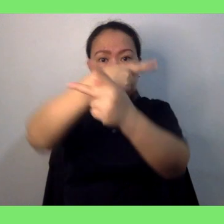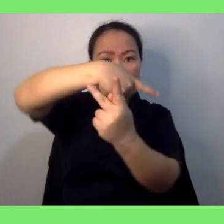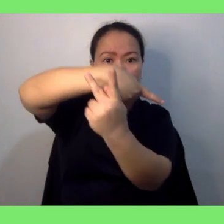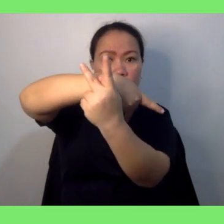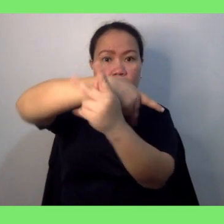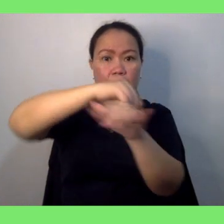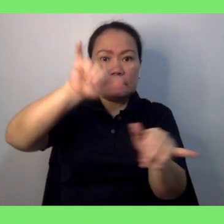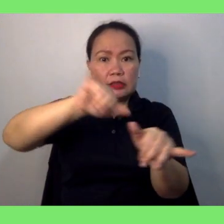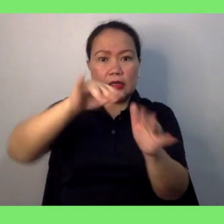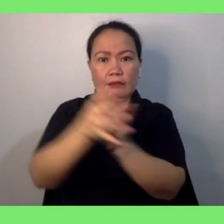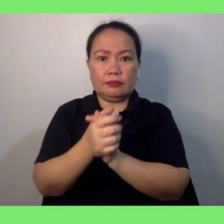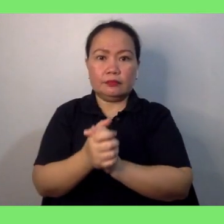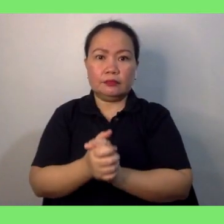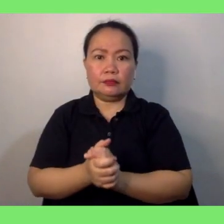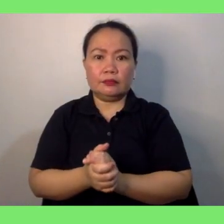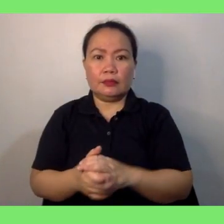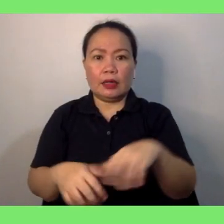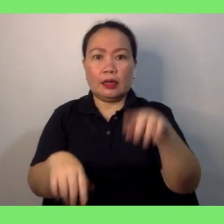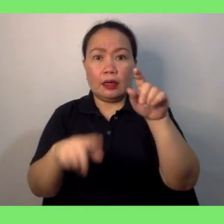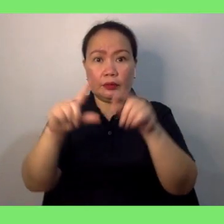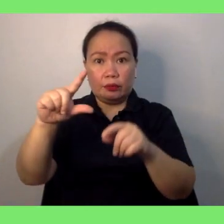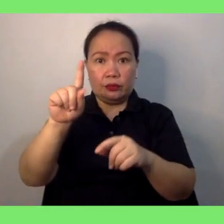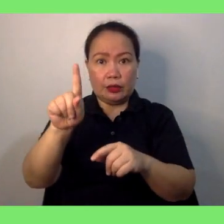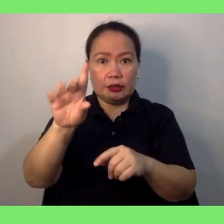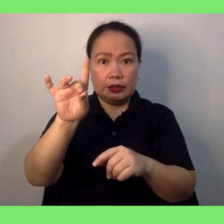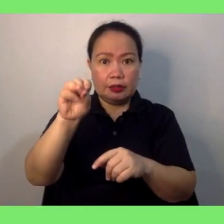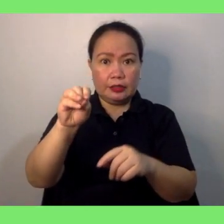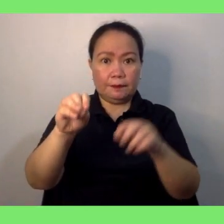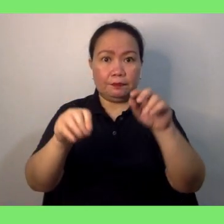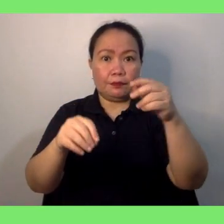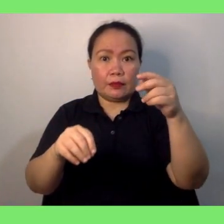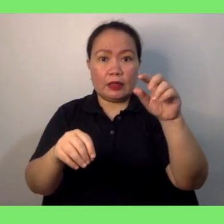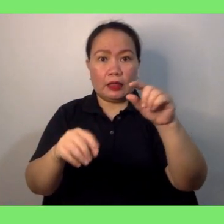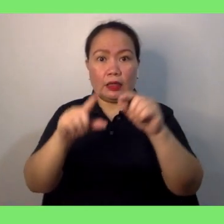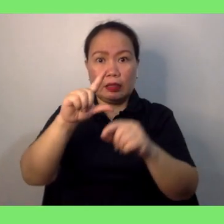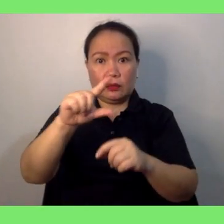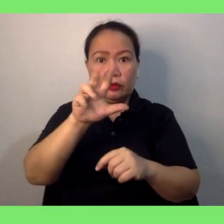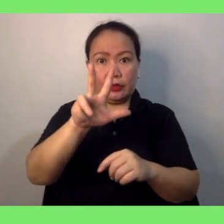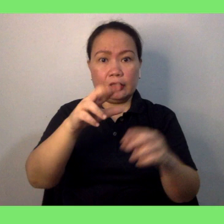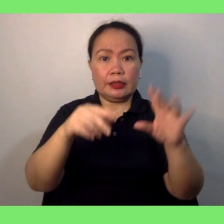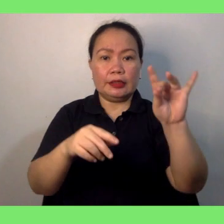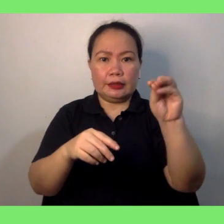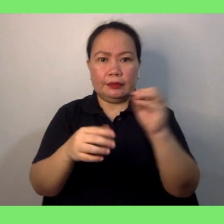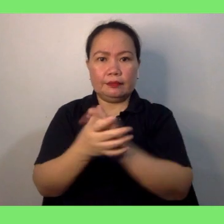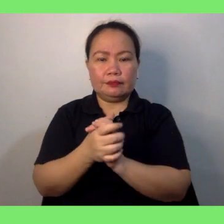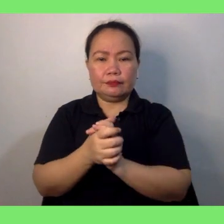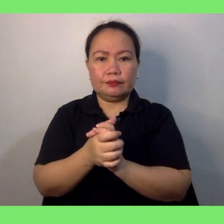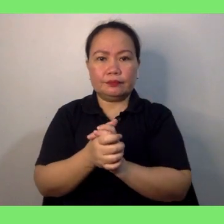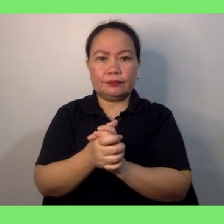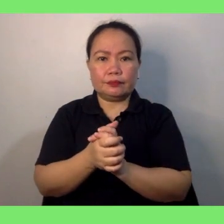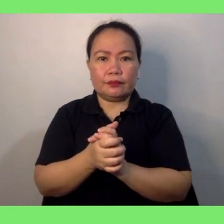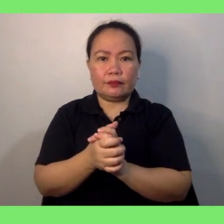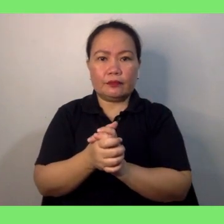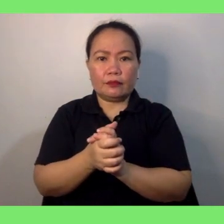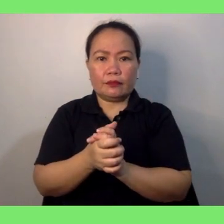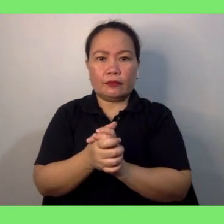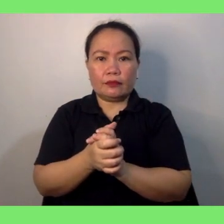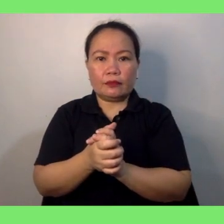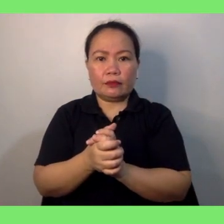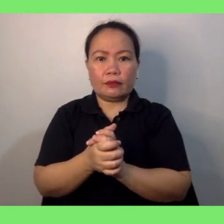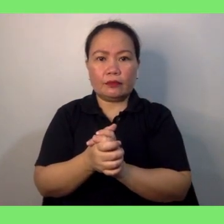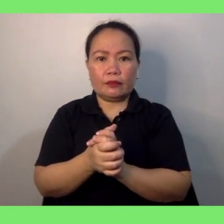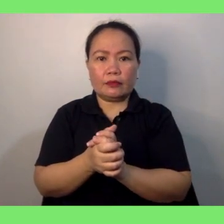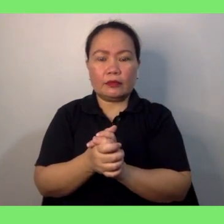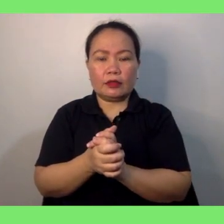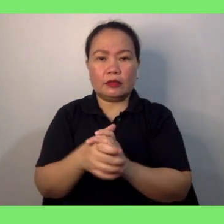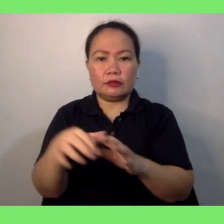is 80 degrees. Next. How about angle 4? So, ang daming pwede. Ito, linear pair siya dito.